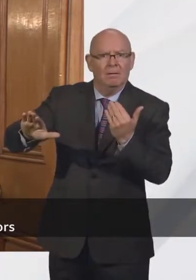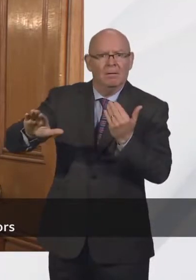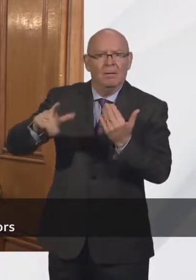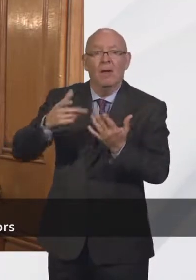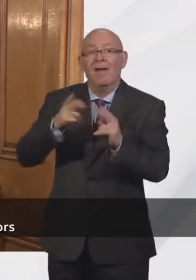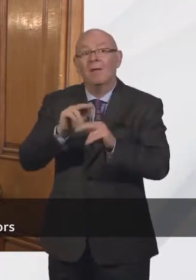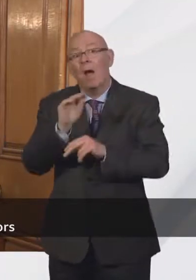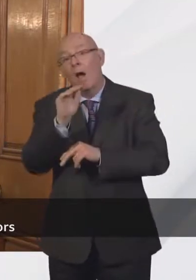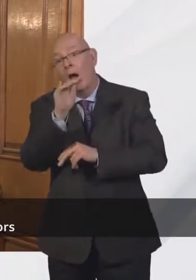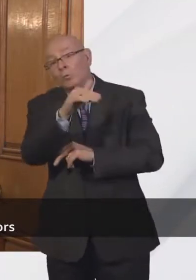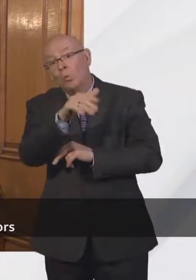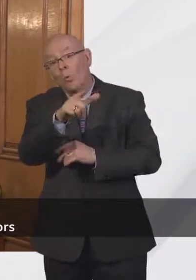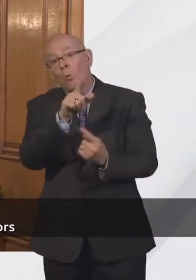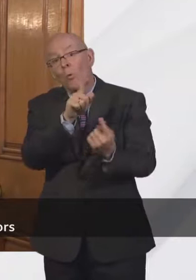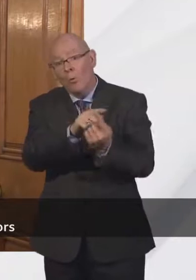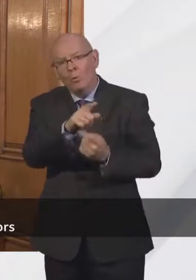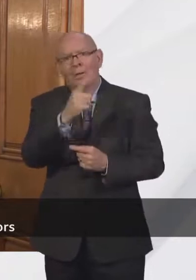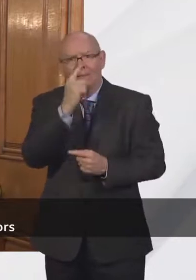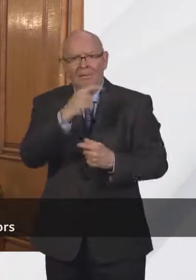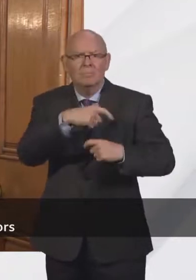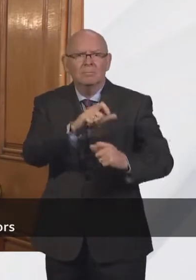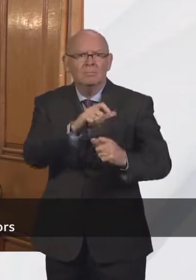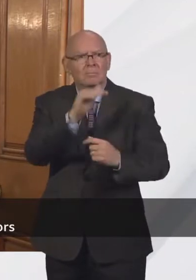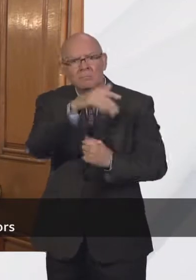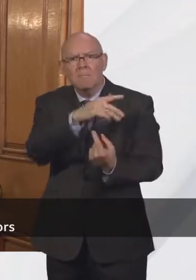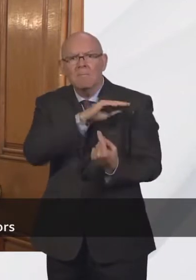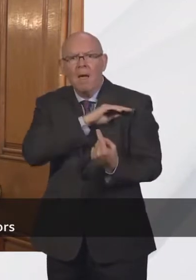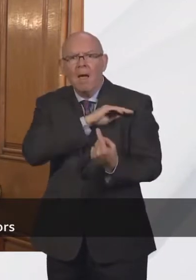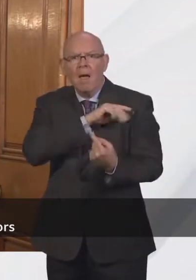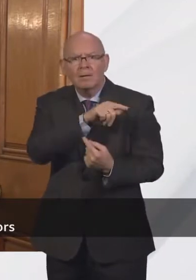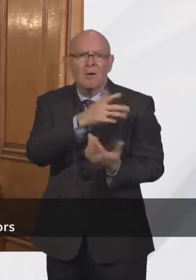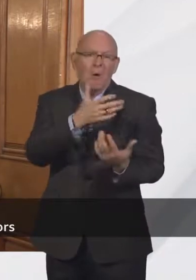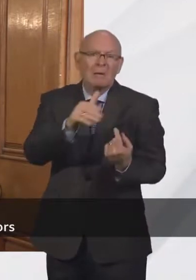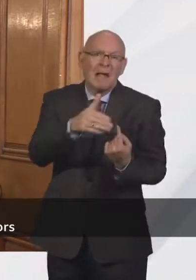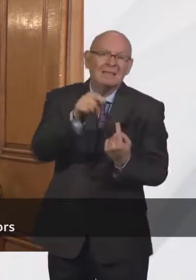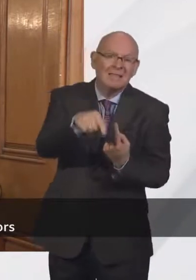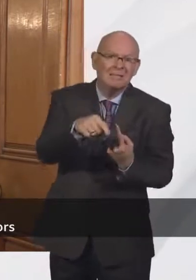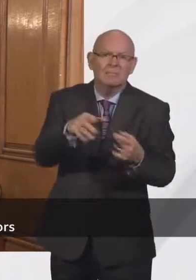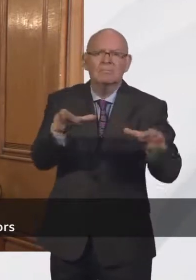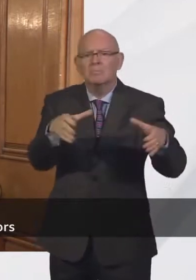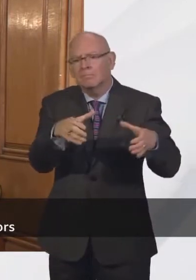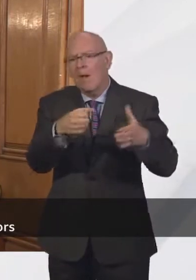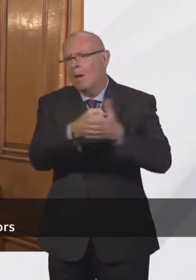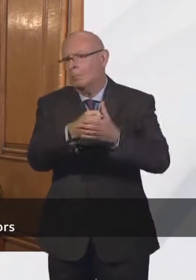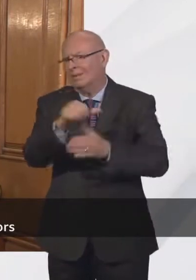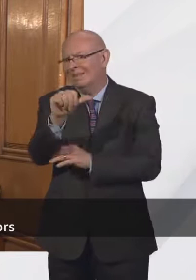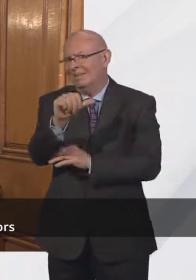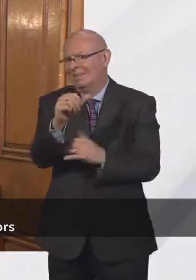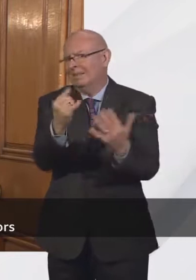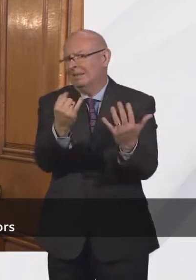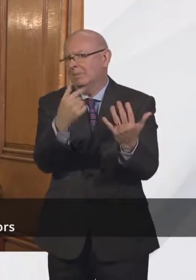Again, at all times you should maintain social distancing from anyone outside your